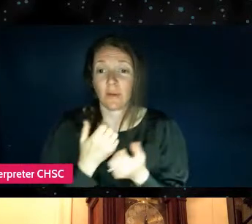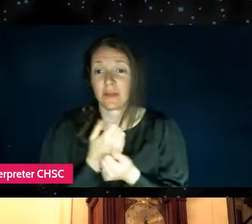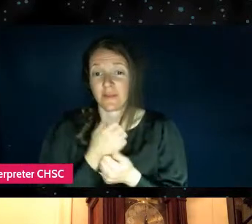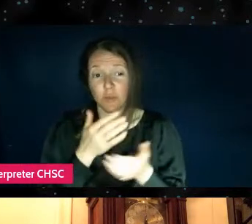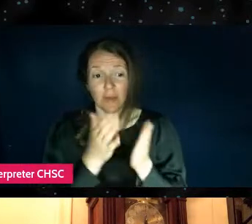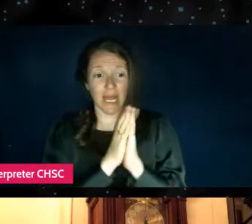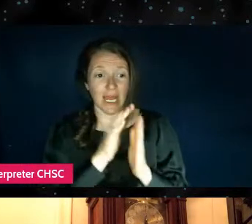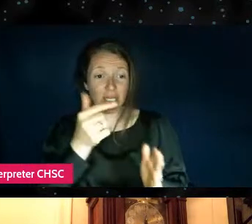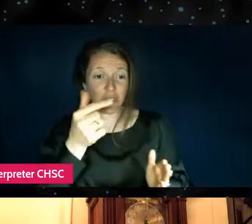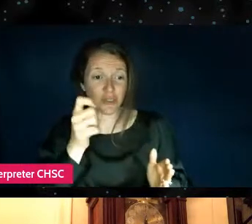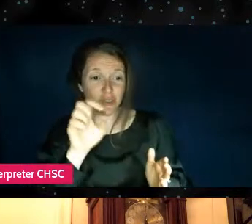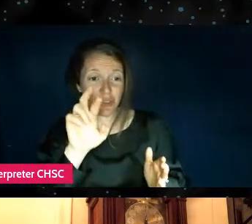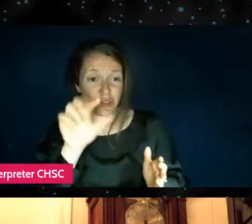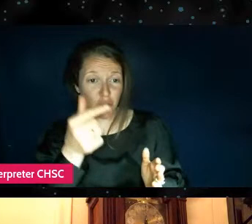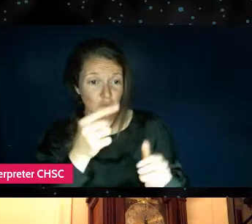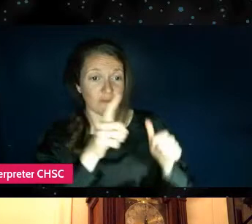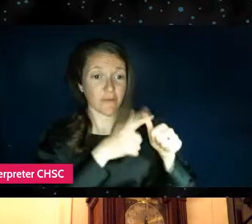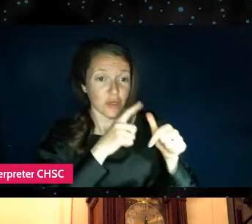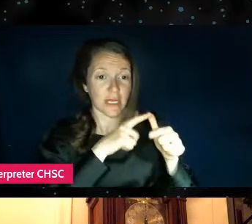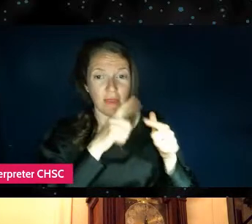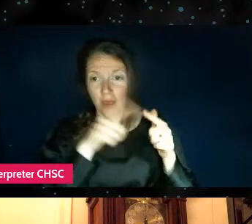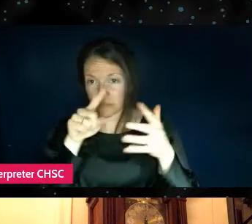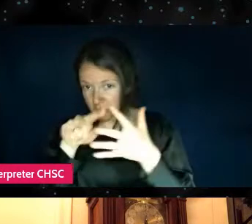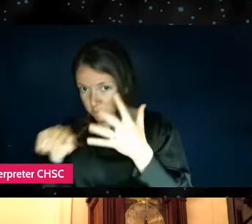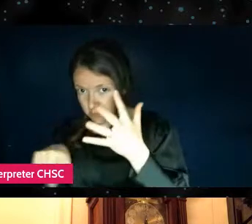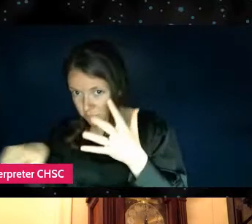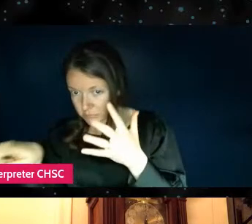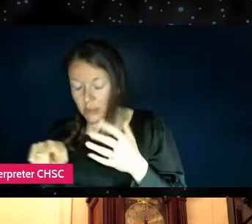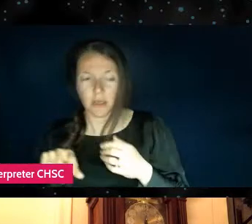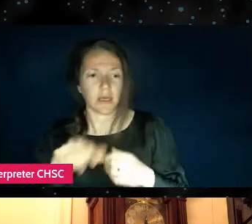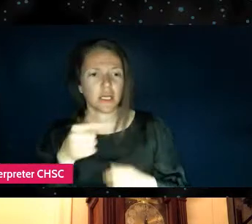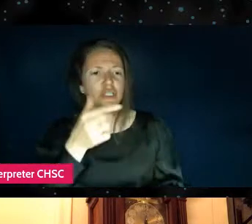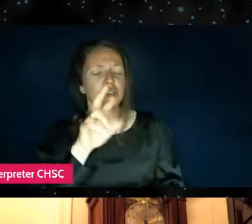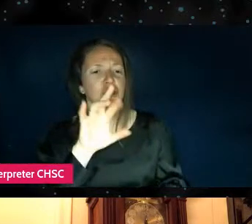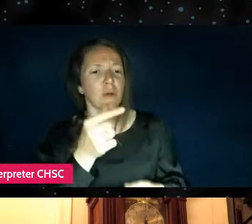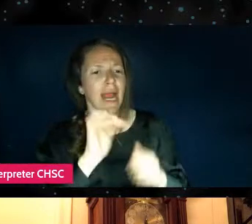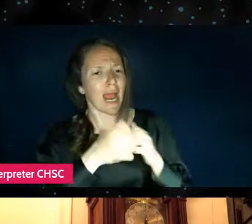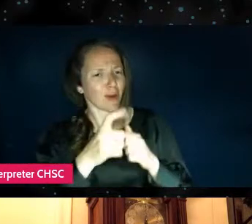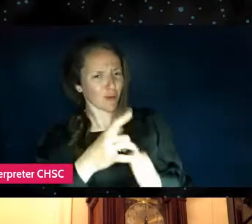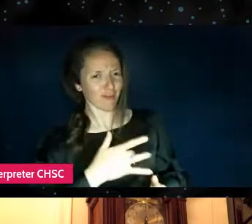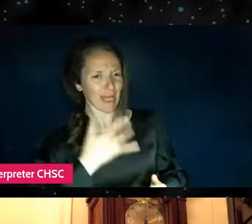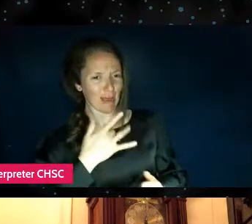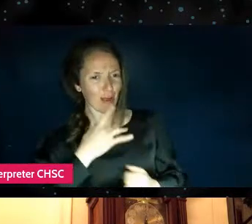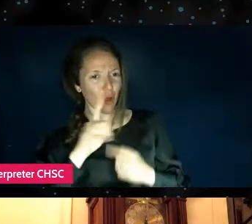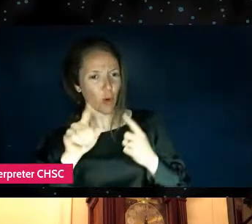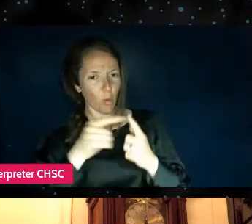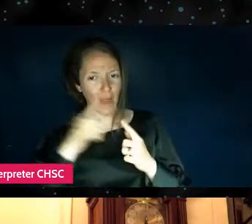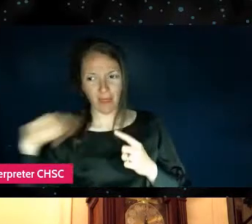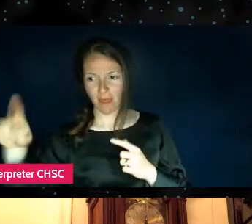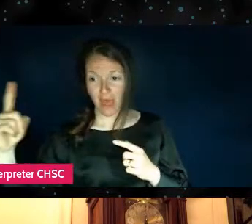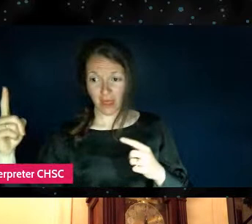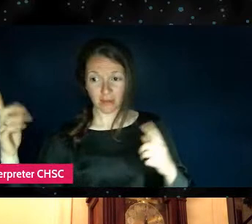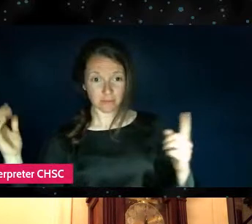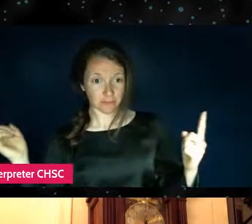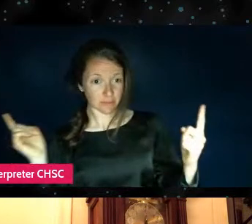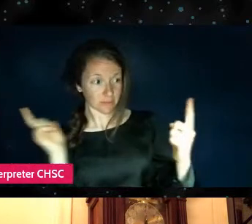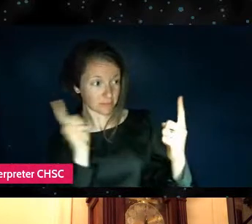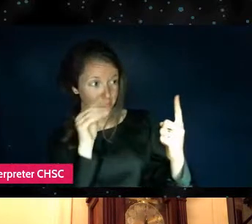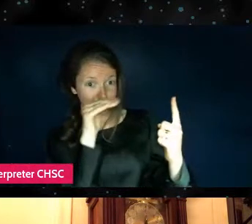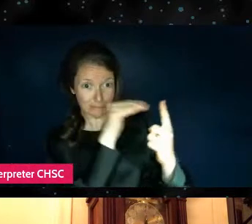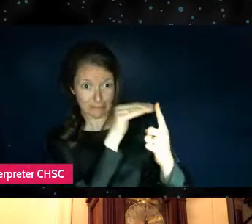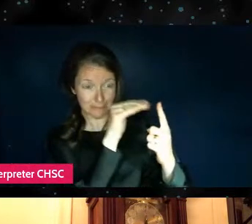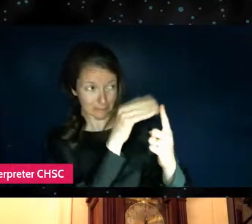George first and then refer it to everyone else, which is like, George, how did you feel when they came to you, or what was your reaction when